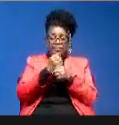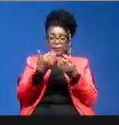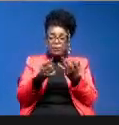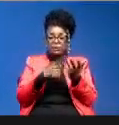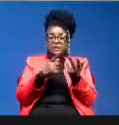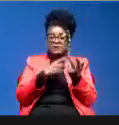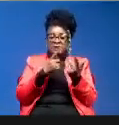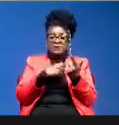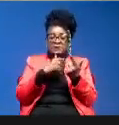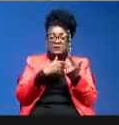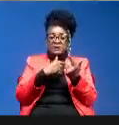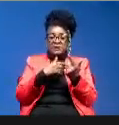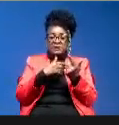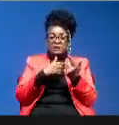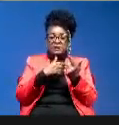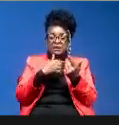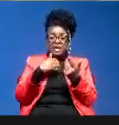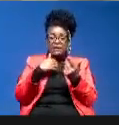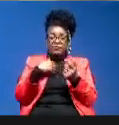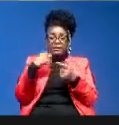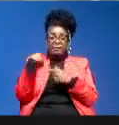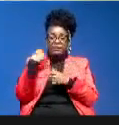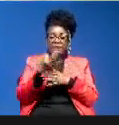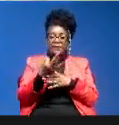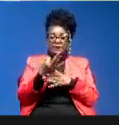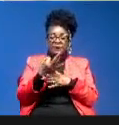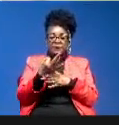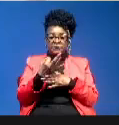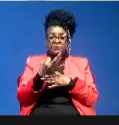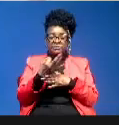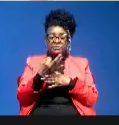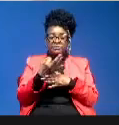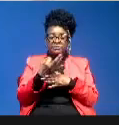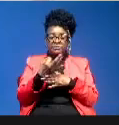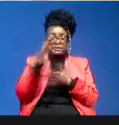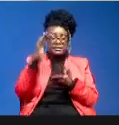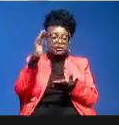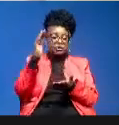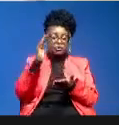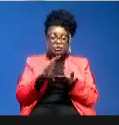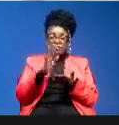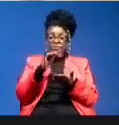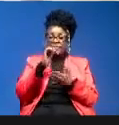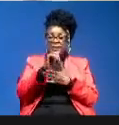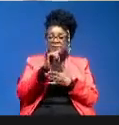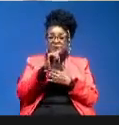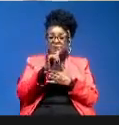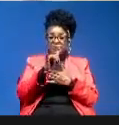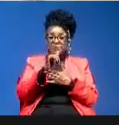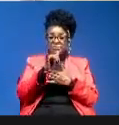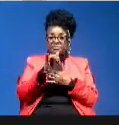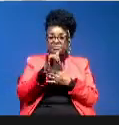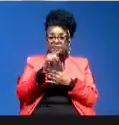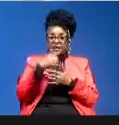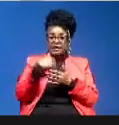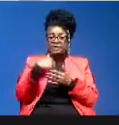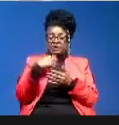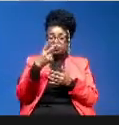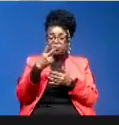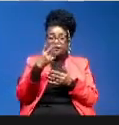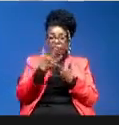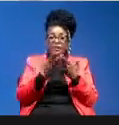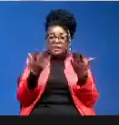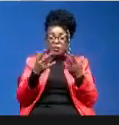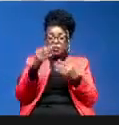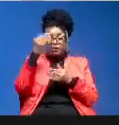statistics, livestock number have really reduced. It's actually reduced. And from those 3 years, we